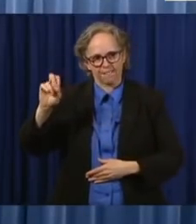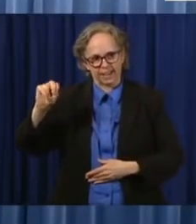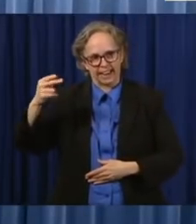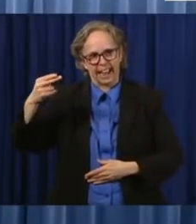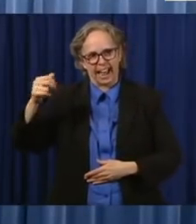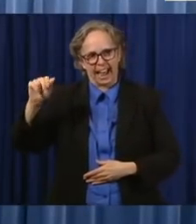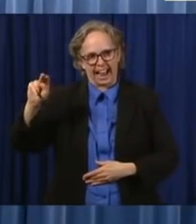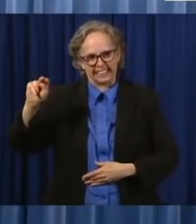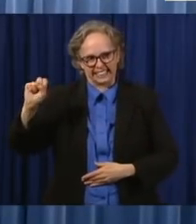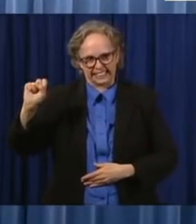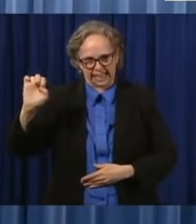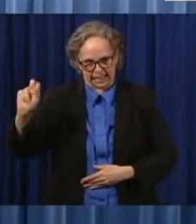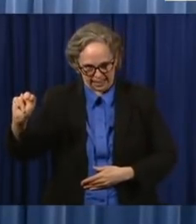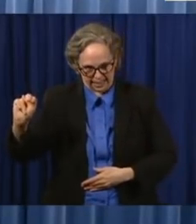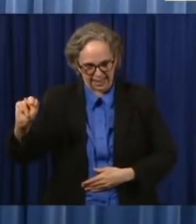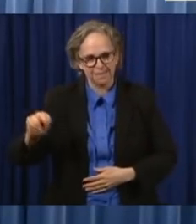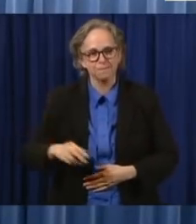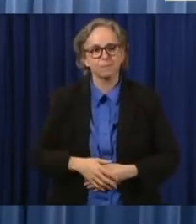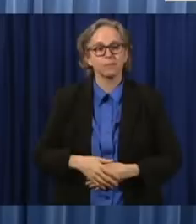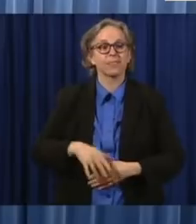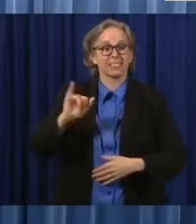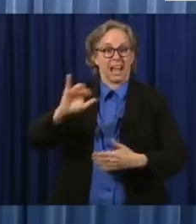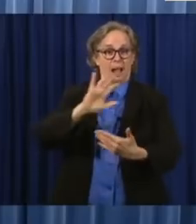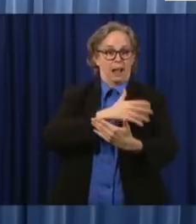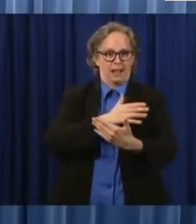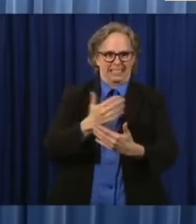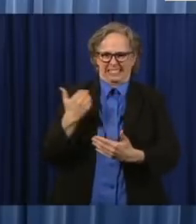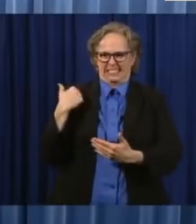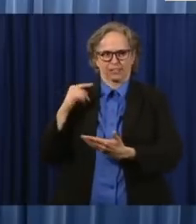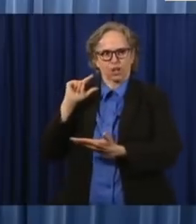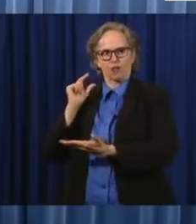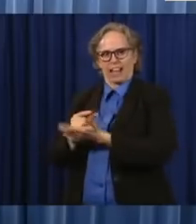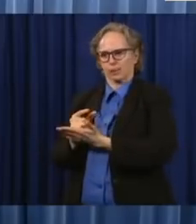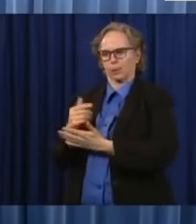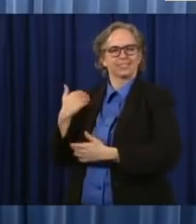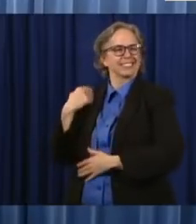spring graduation this past Saturday. Let's listen.